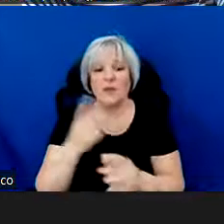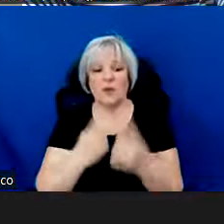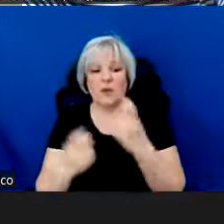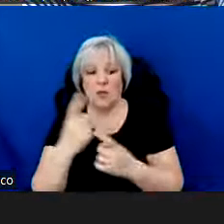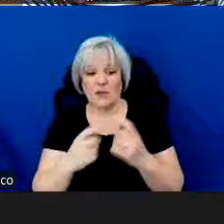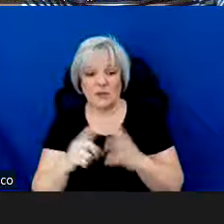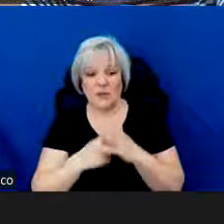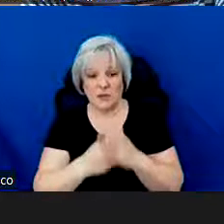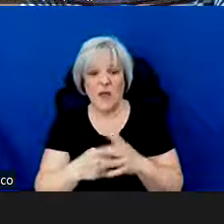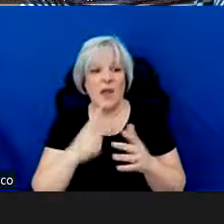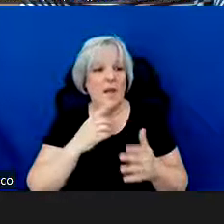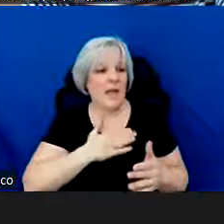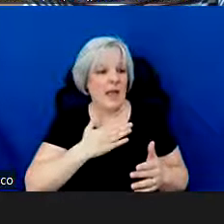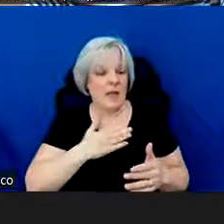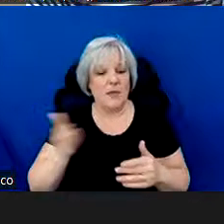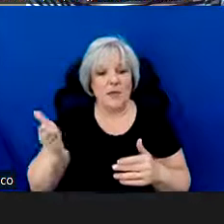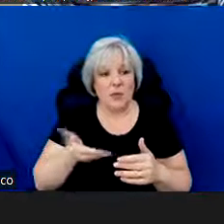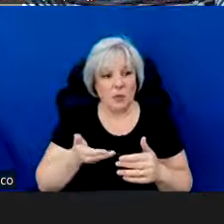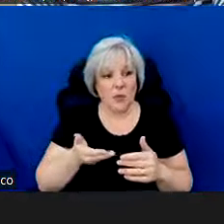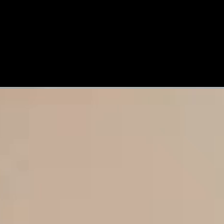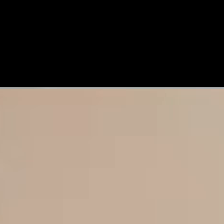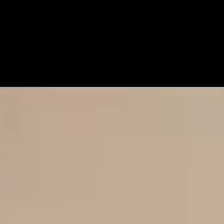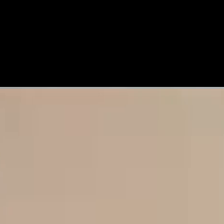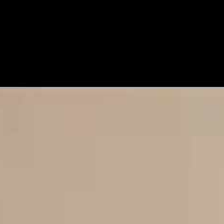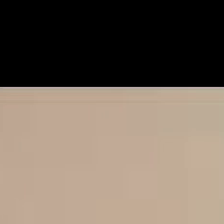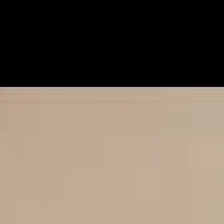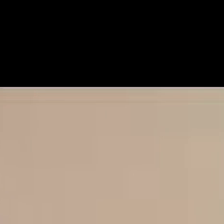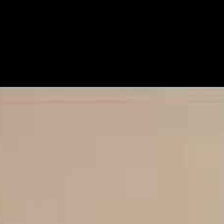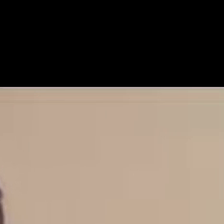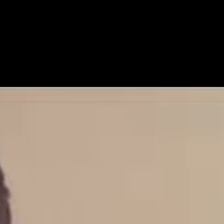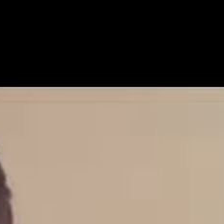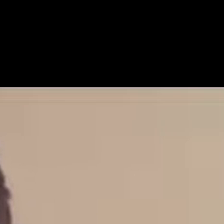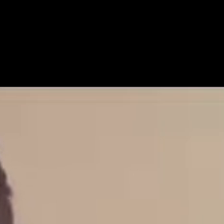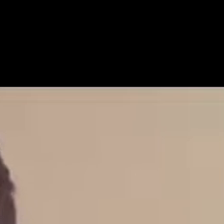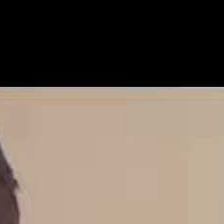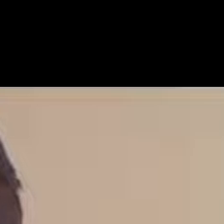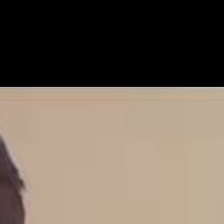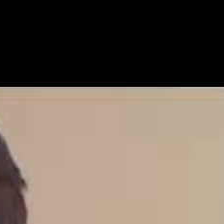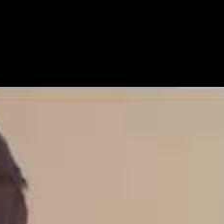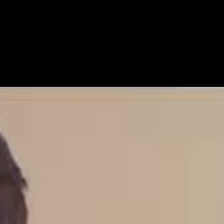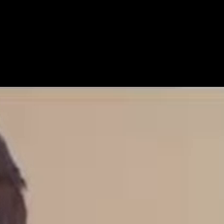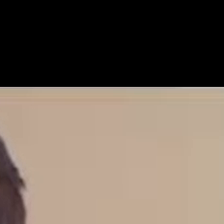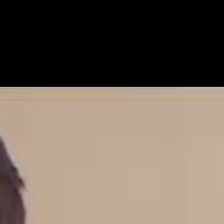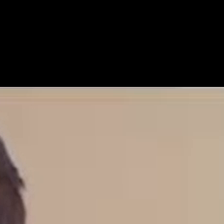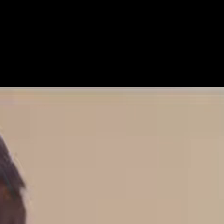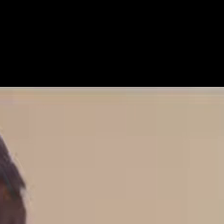I'm really happy to welcome Ed Bourgeois here. And we're going to see if Ed is ready to